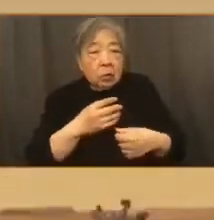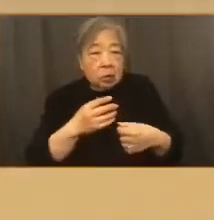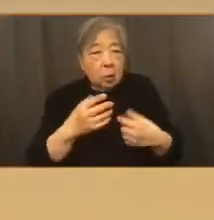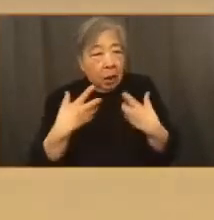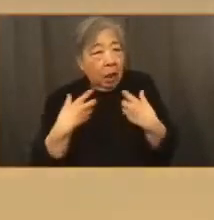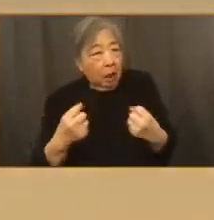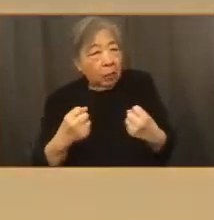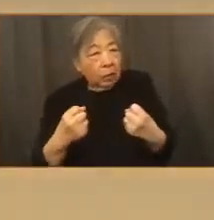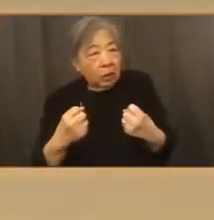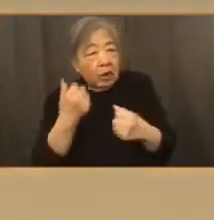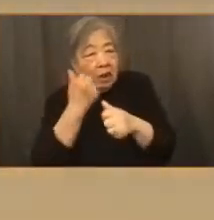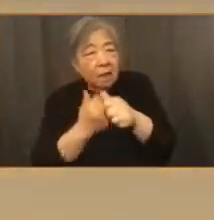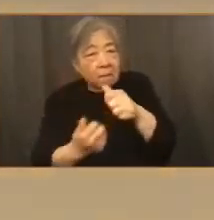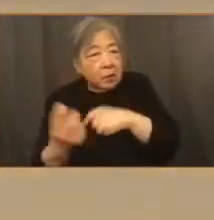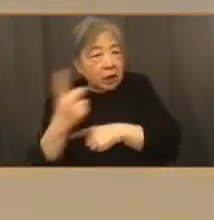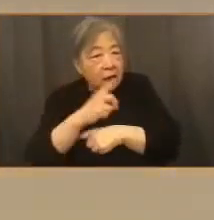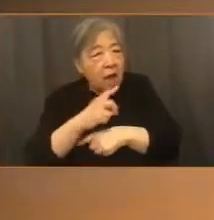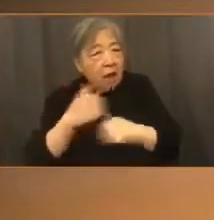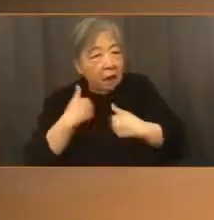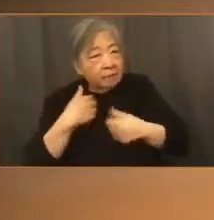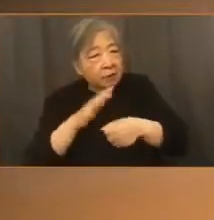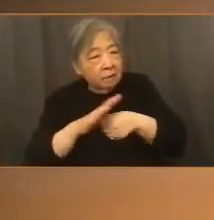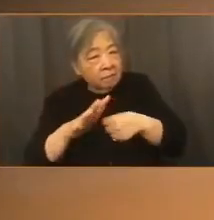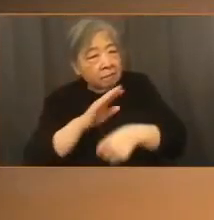each day that we're on Mars.